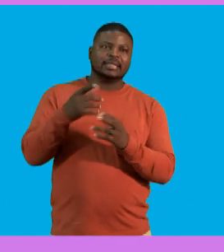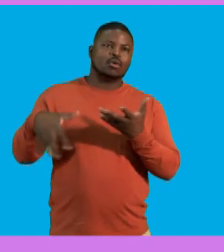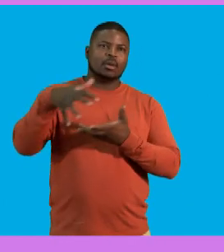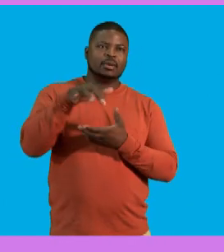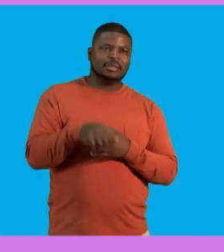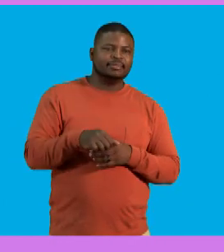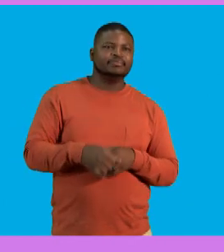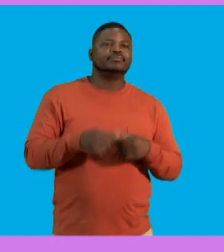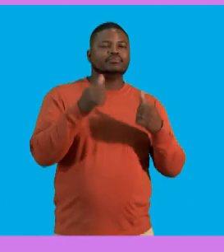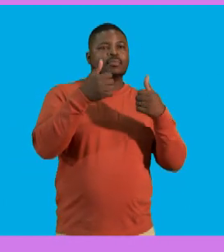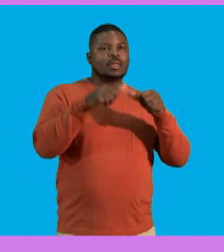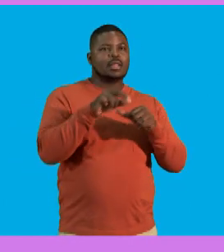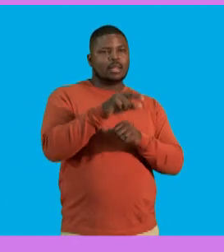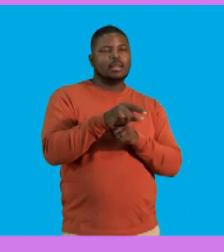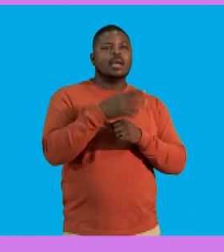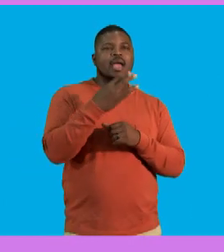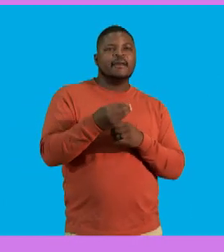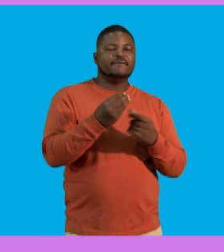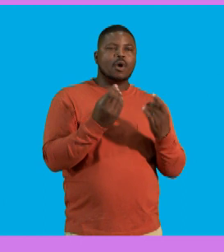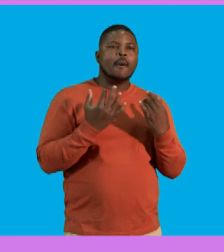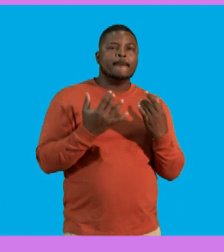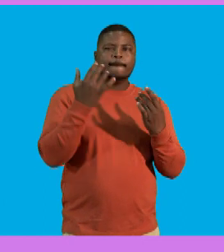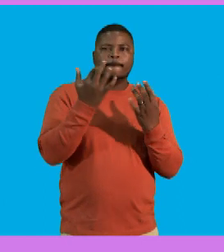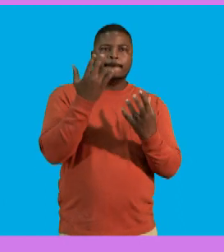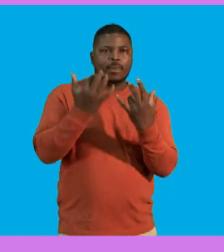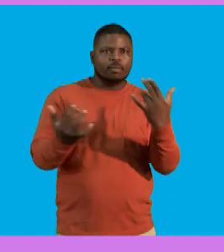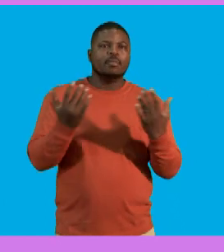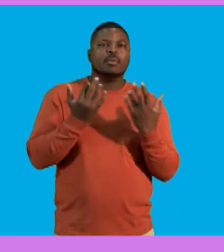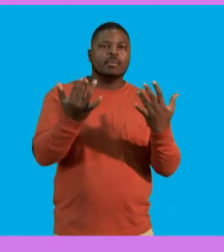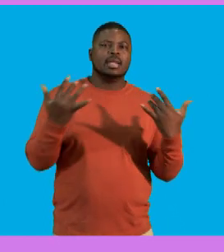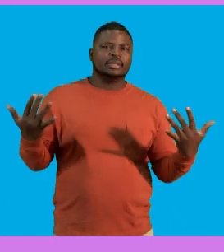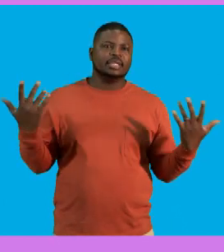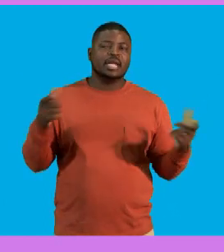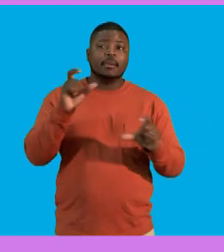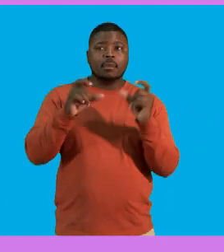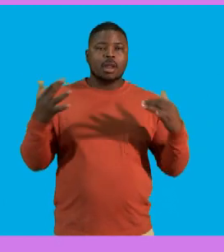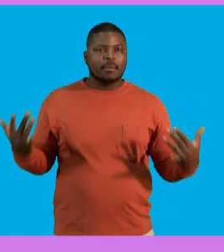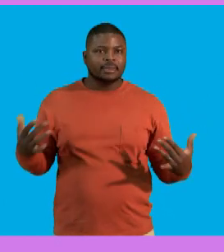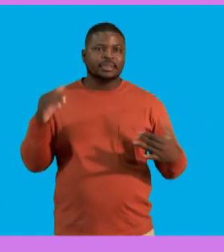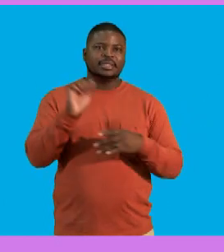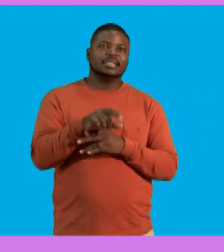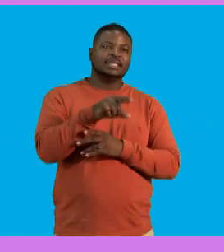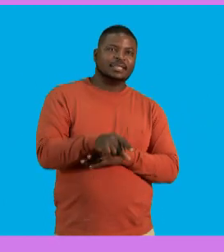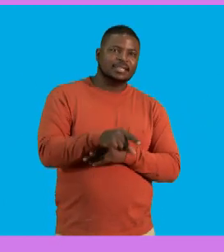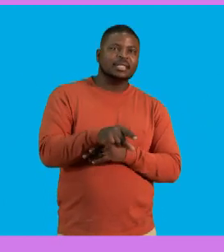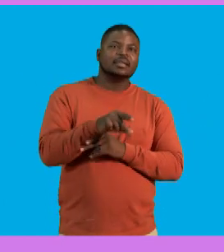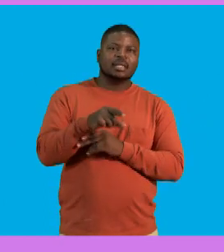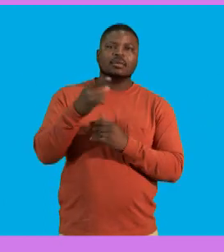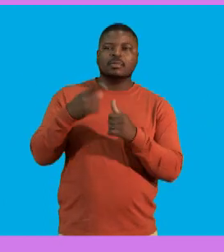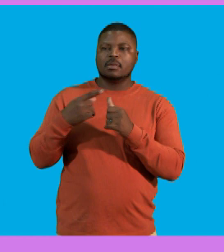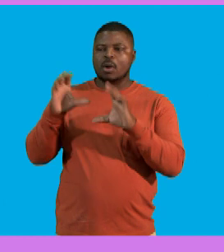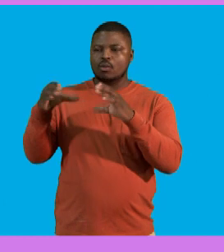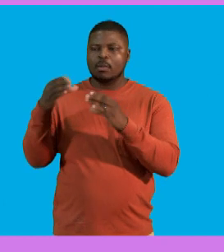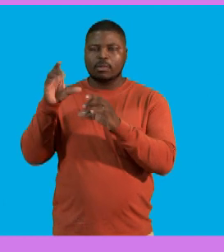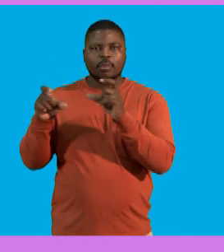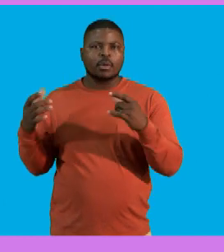We then had the population, the entire group that is affected by the data handling process. A questionnaire is a set